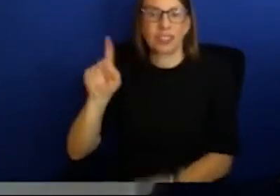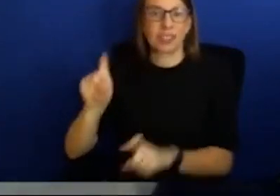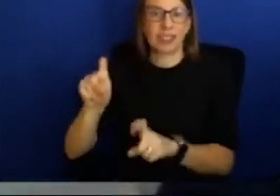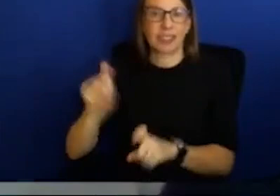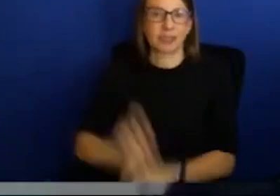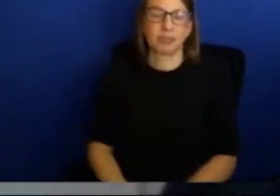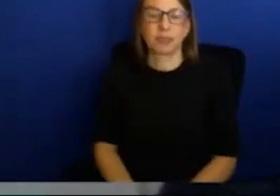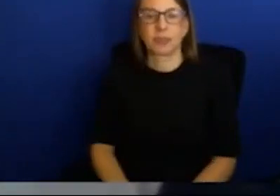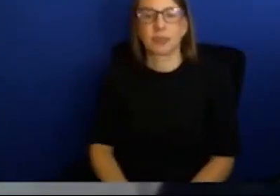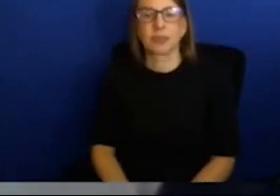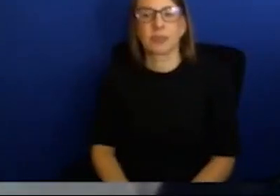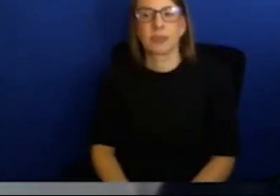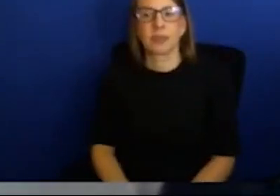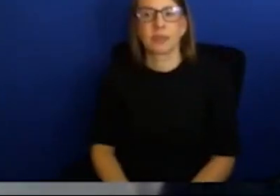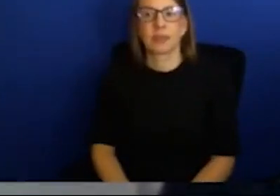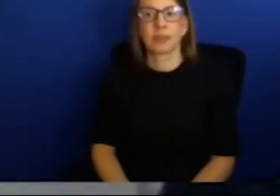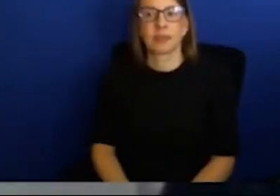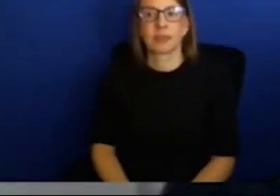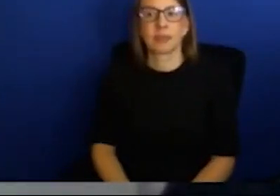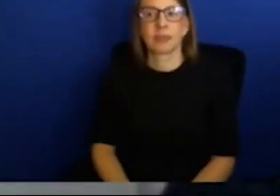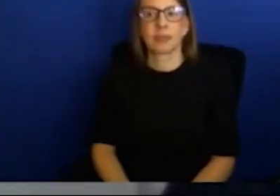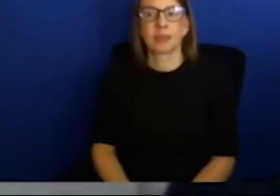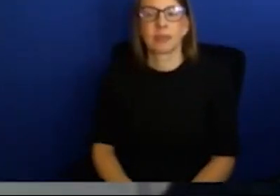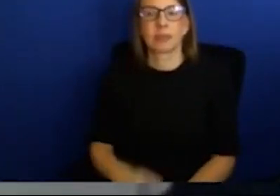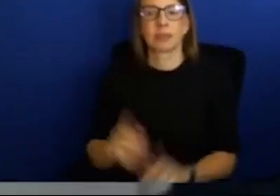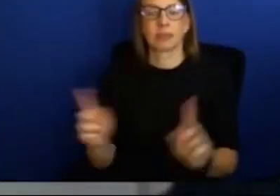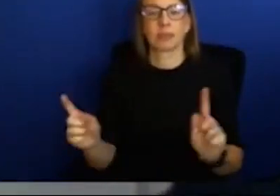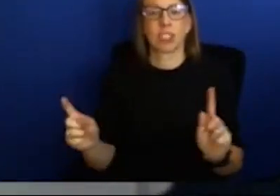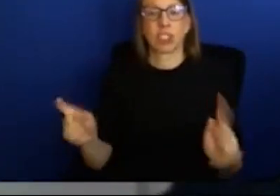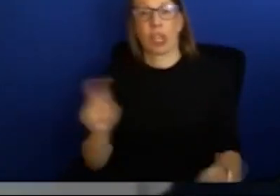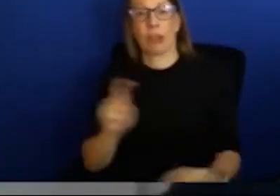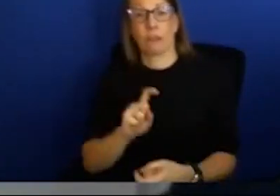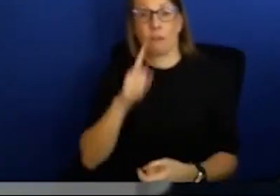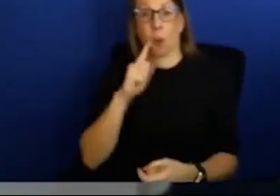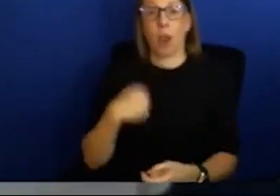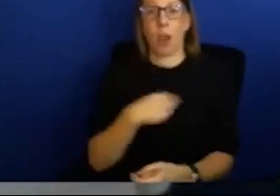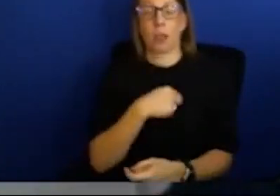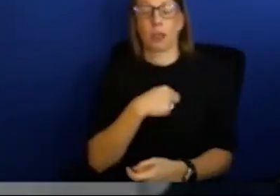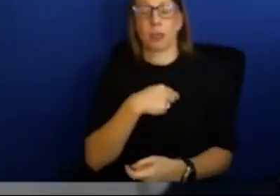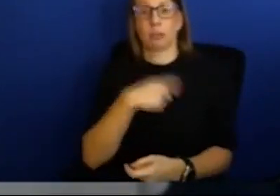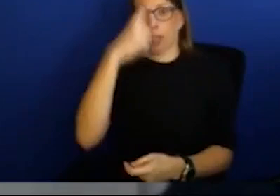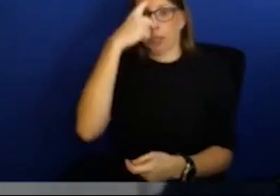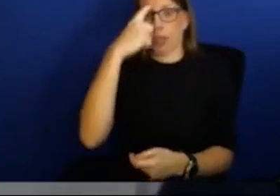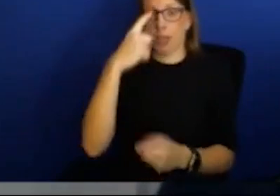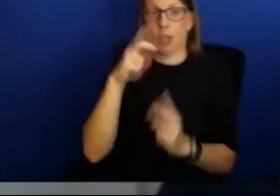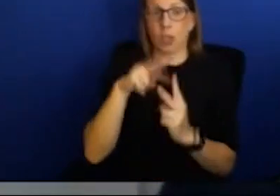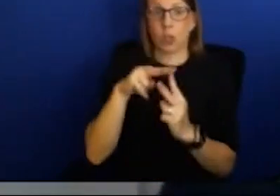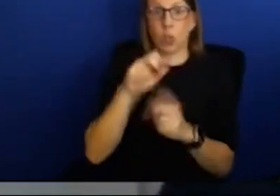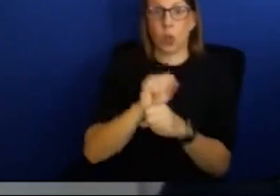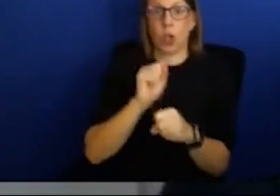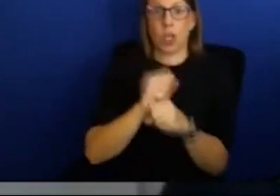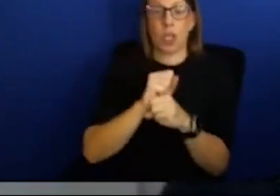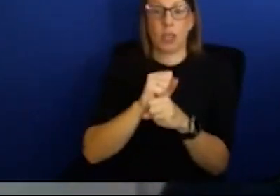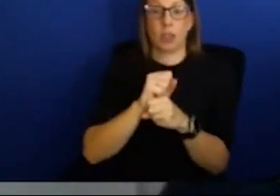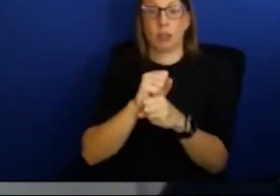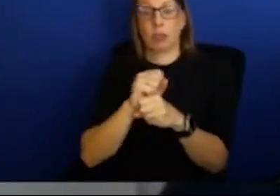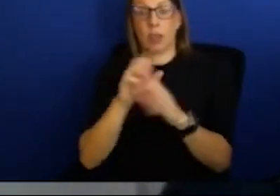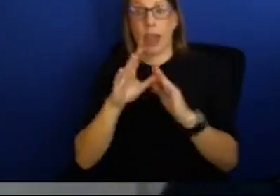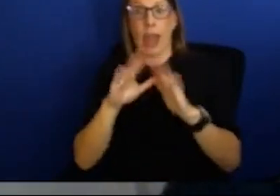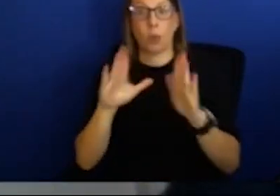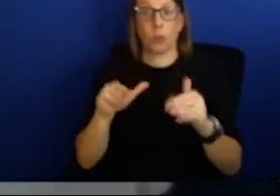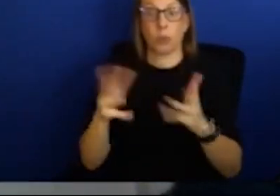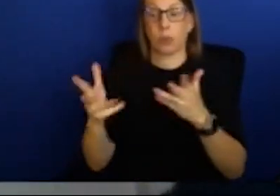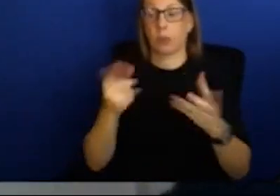that, it was certainly a big shift for us mentally as a dual working parent household to try to figure out what